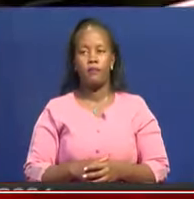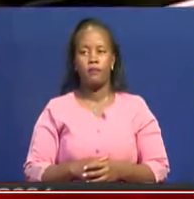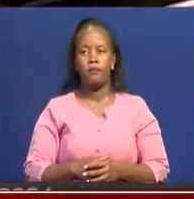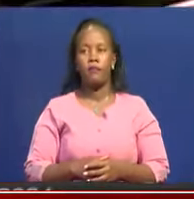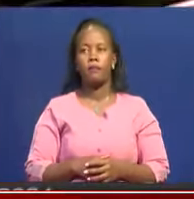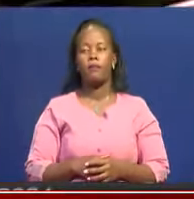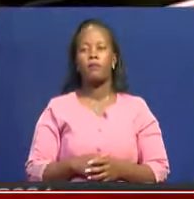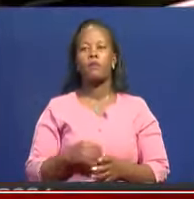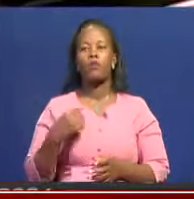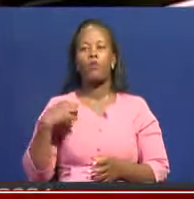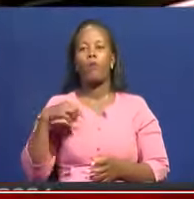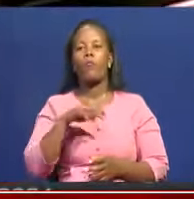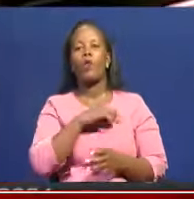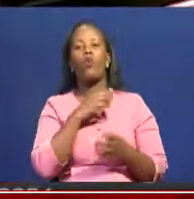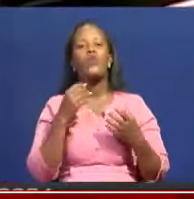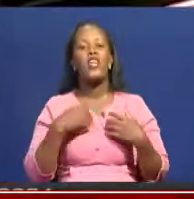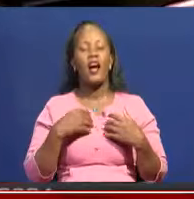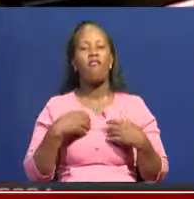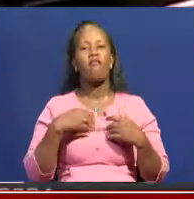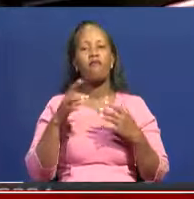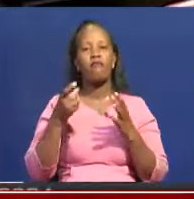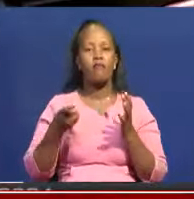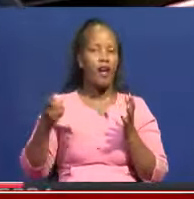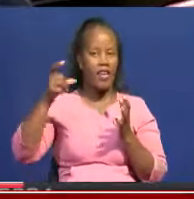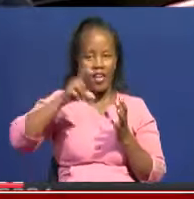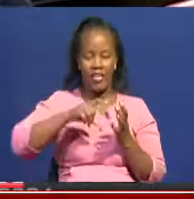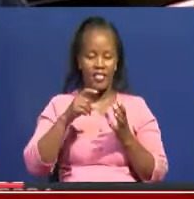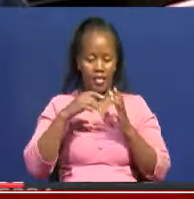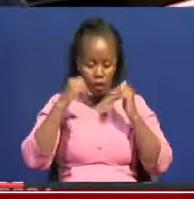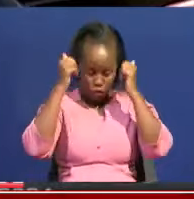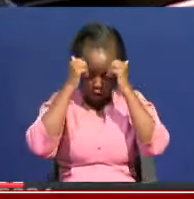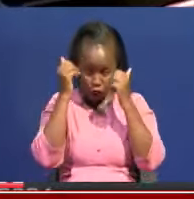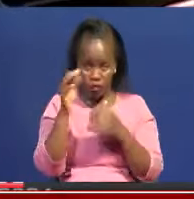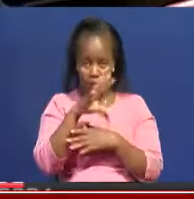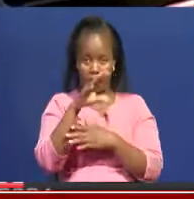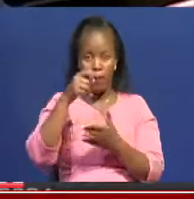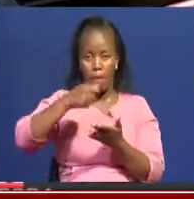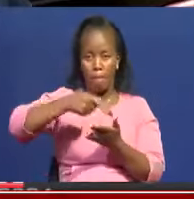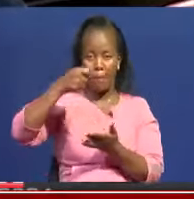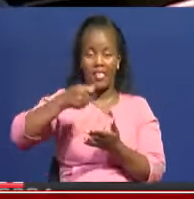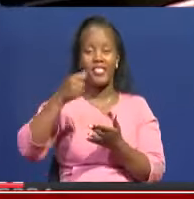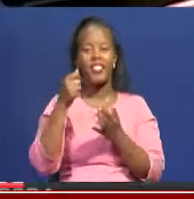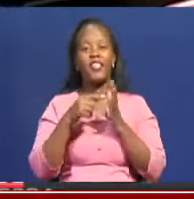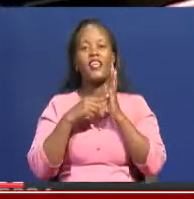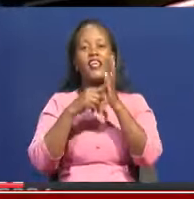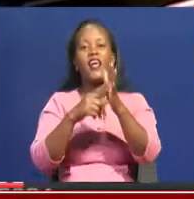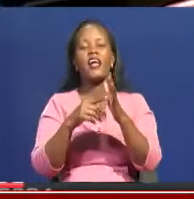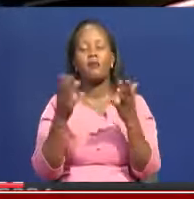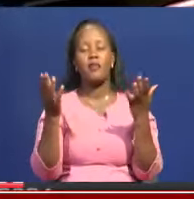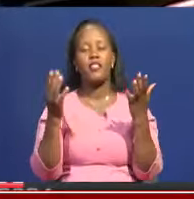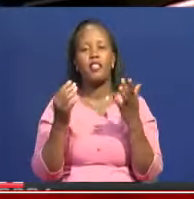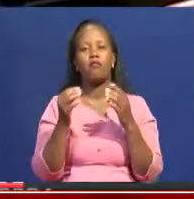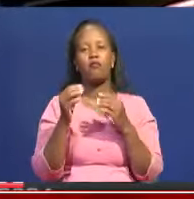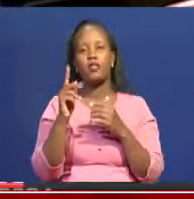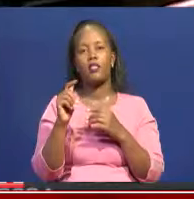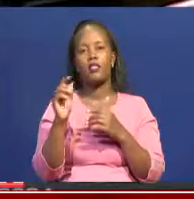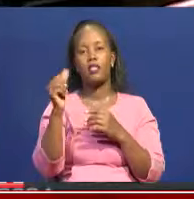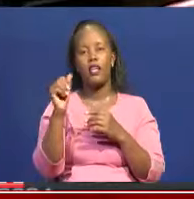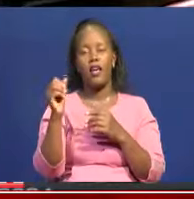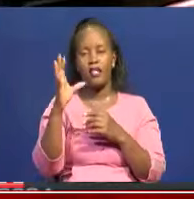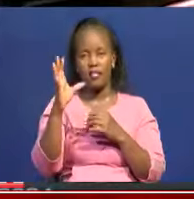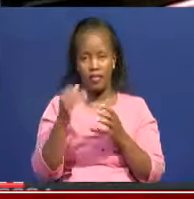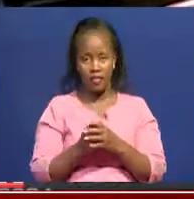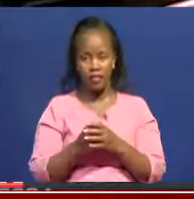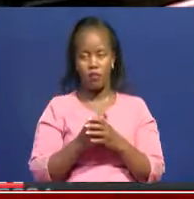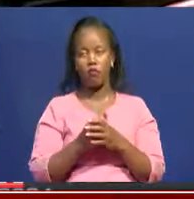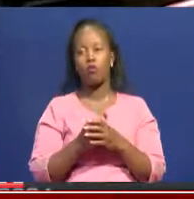We have enhanced the education budget, and especially TSC budget specifically, by 26.3 billion shillings, Honorable